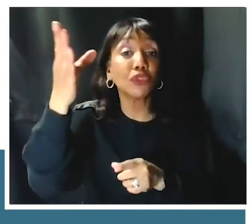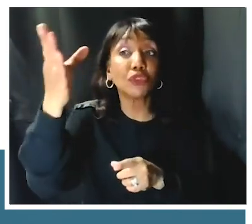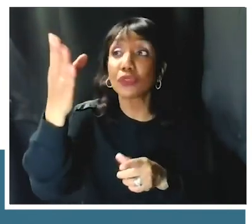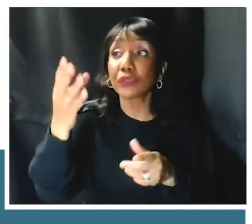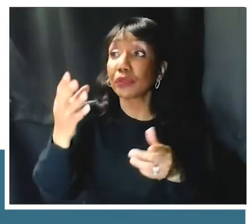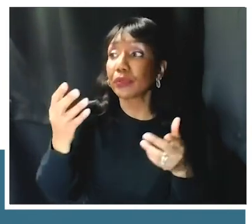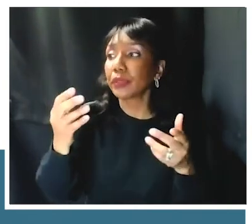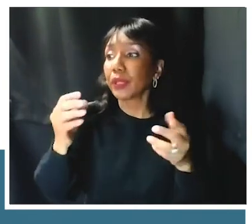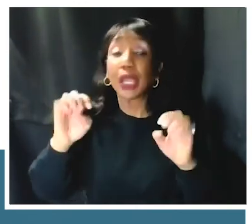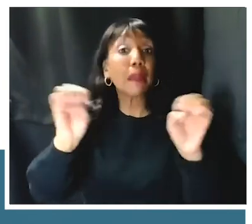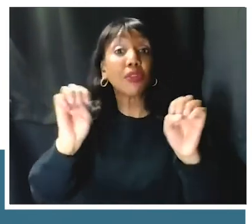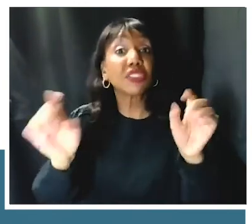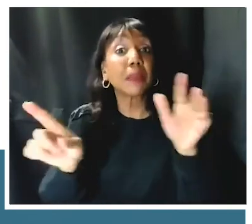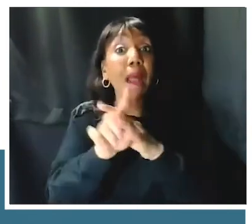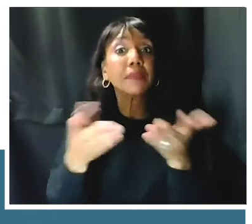emergency.